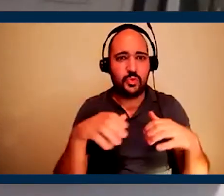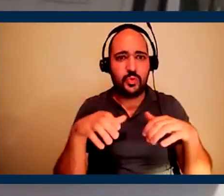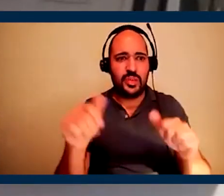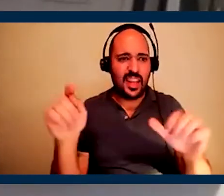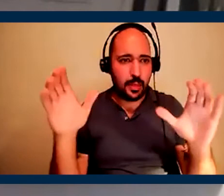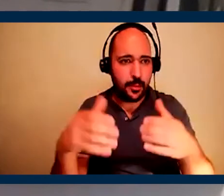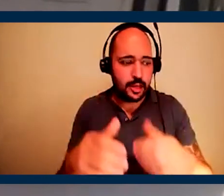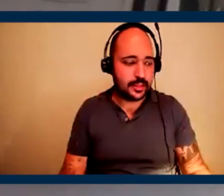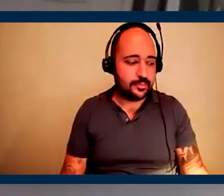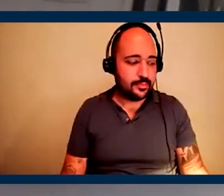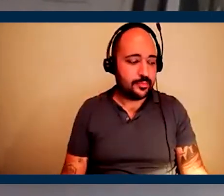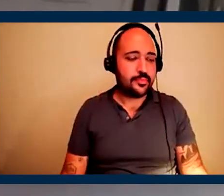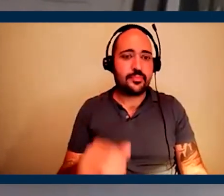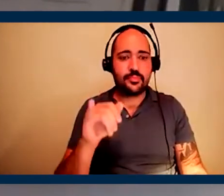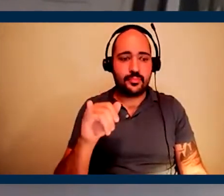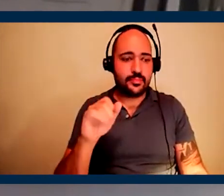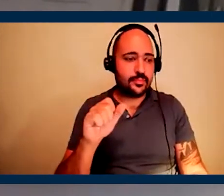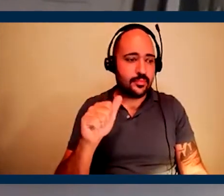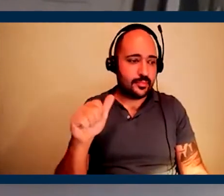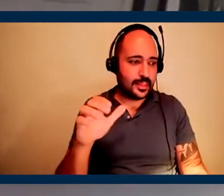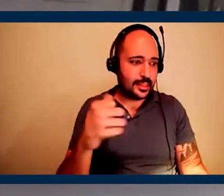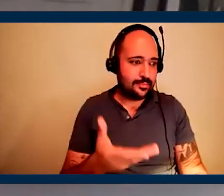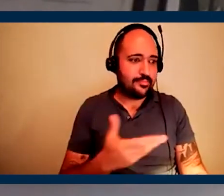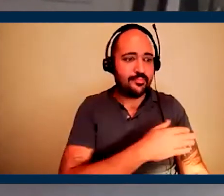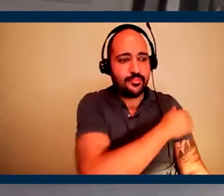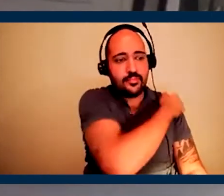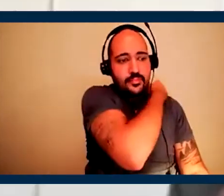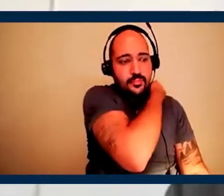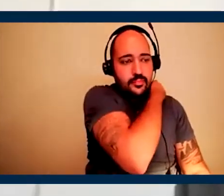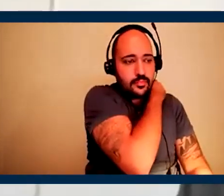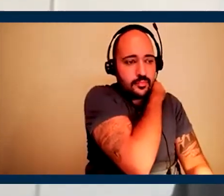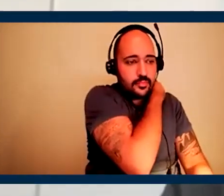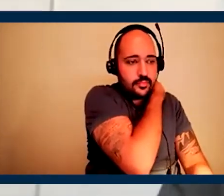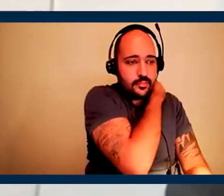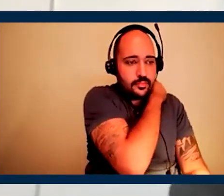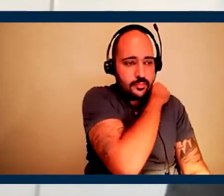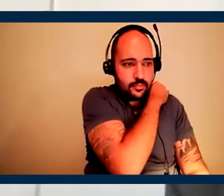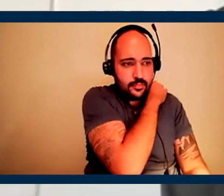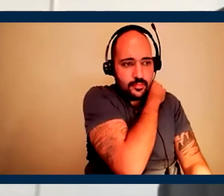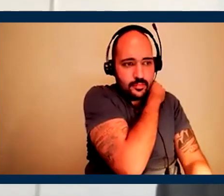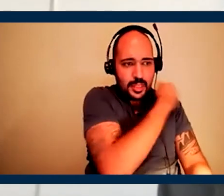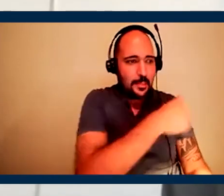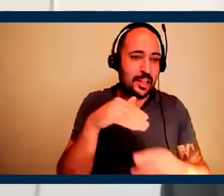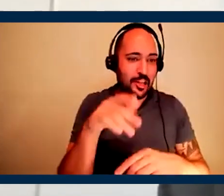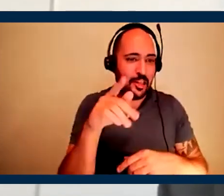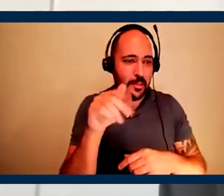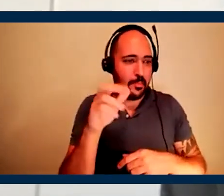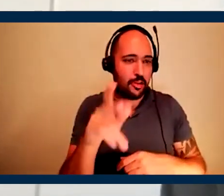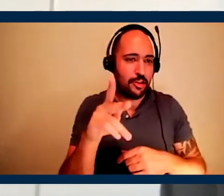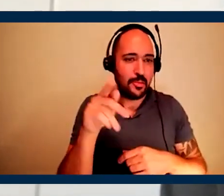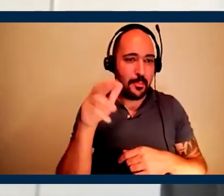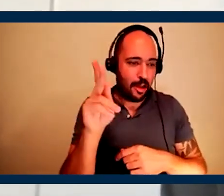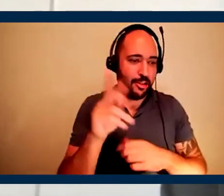you. Isaac, how are you celebrating tomorrow on Saturday? I'm going to be at Leimert Park. All right. You know,